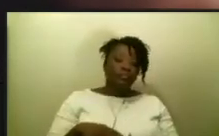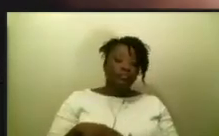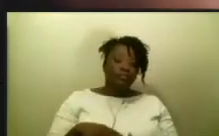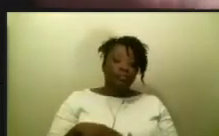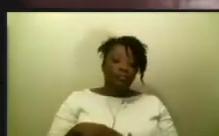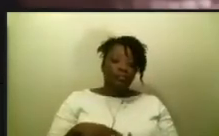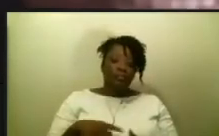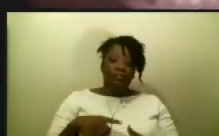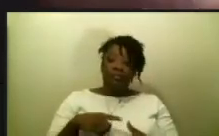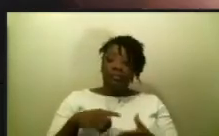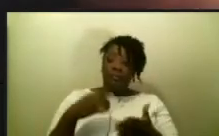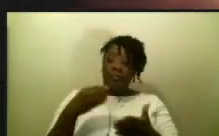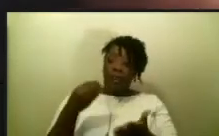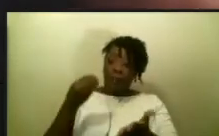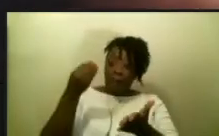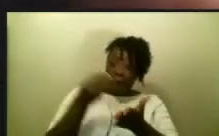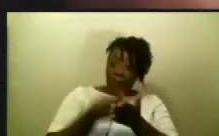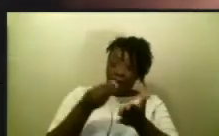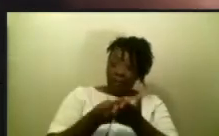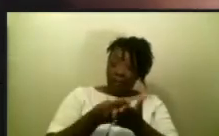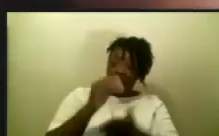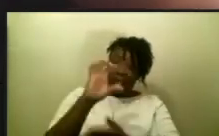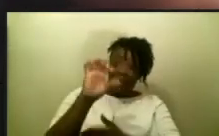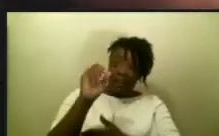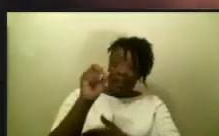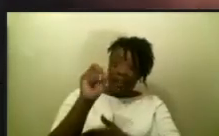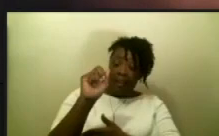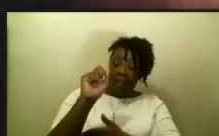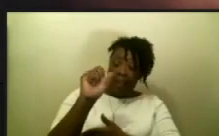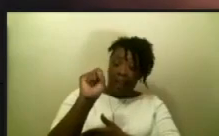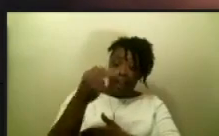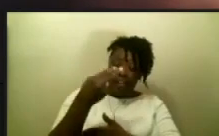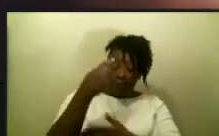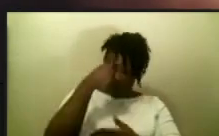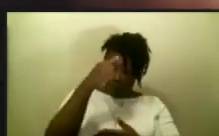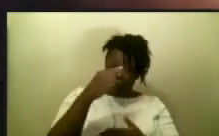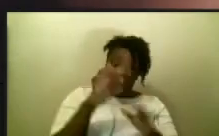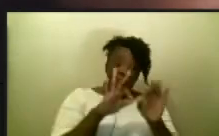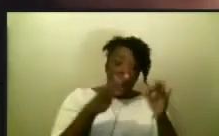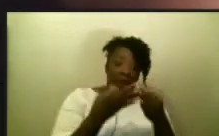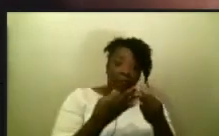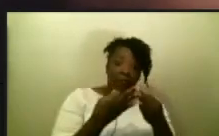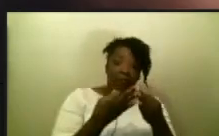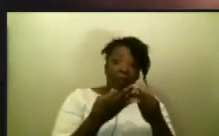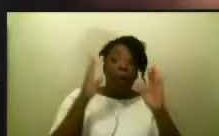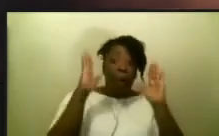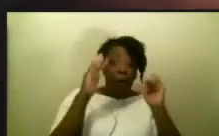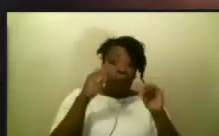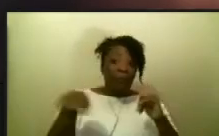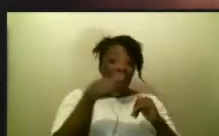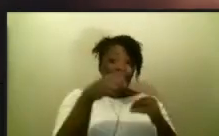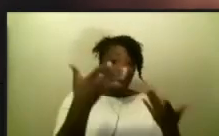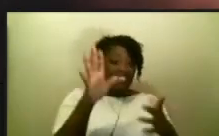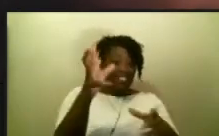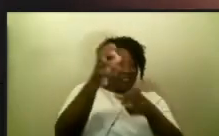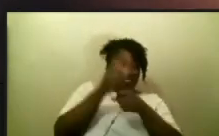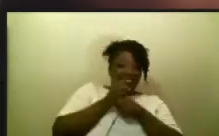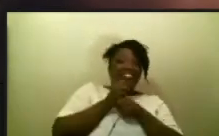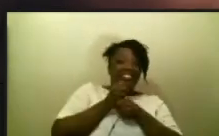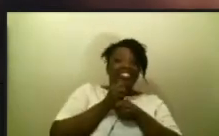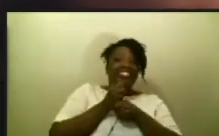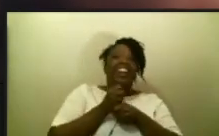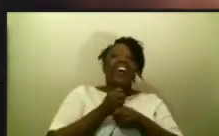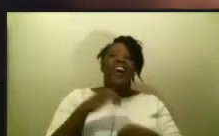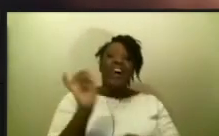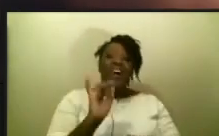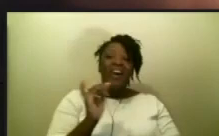the cash payments to individuals and families that hopefully many of you received. It